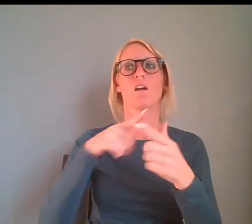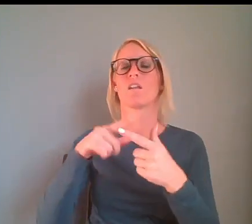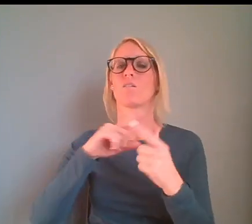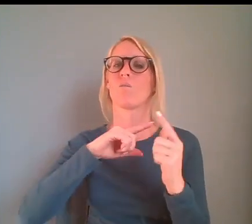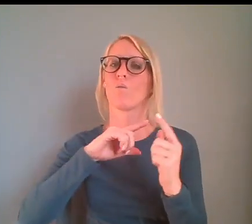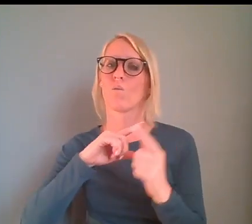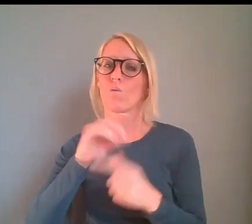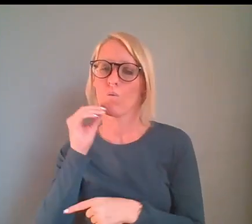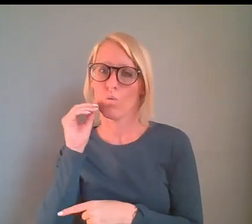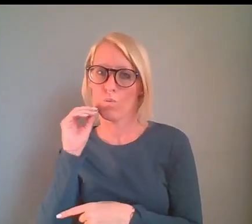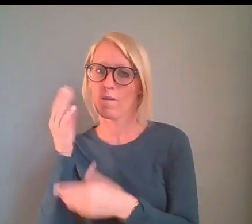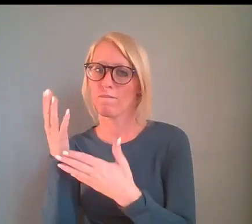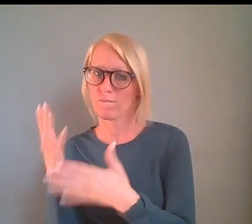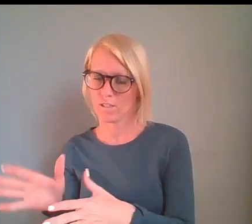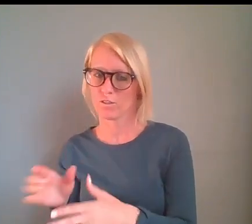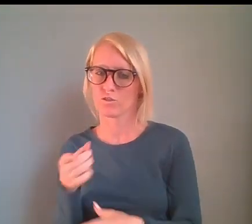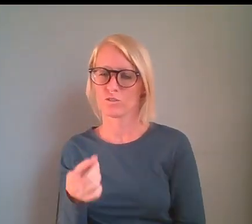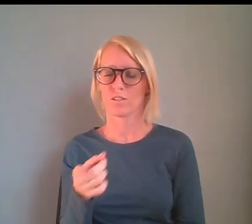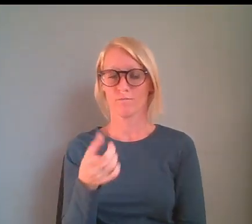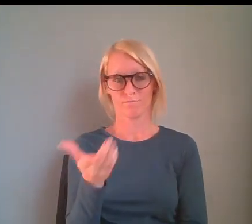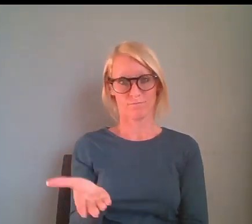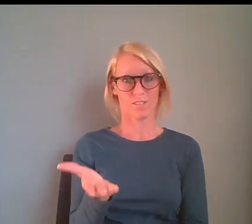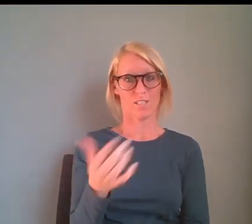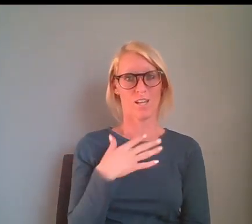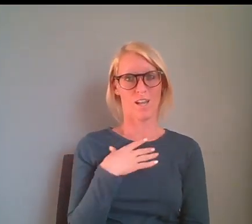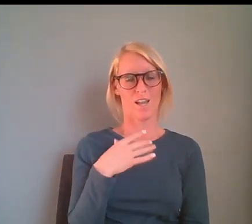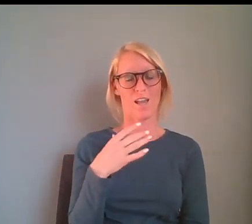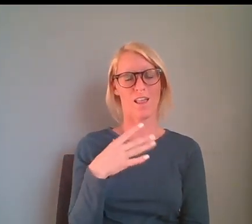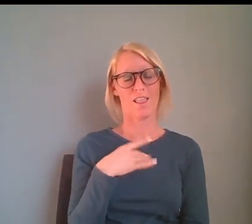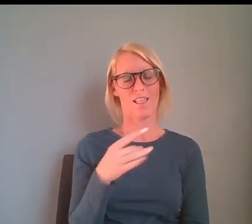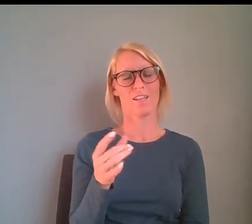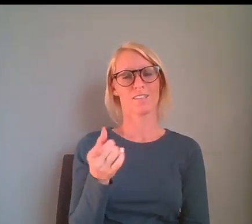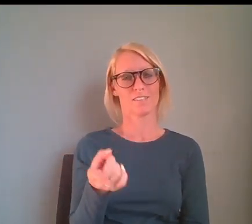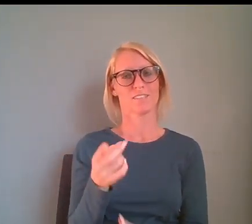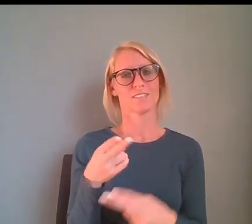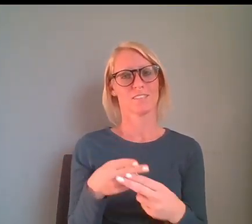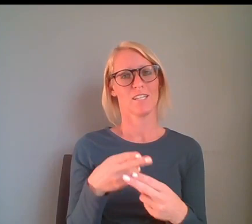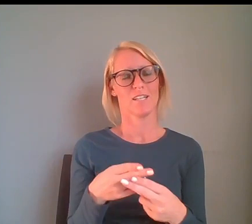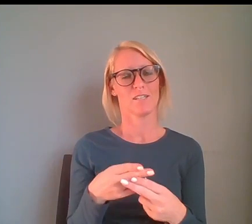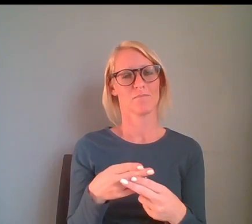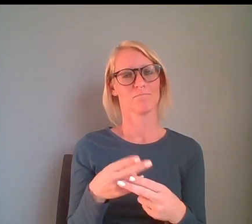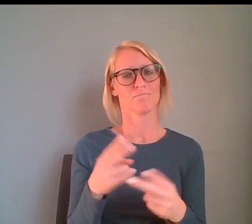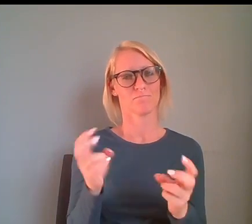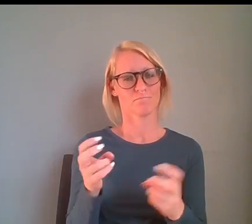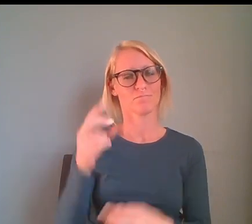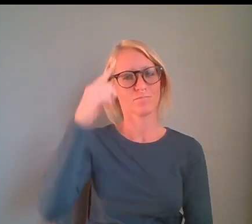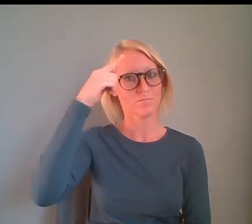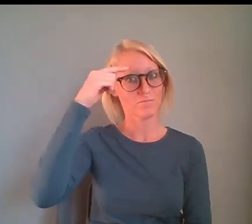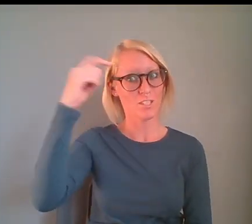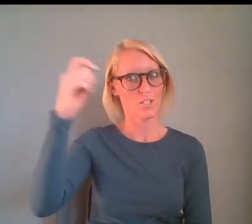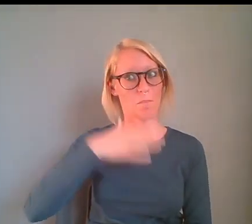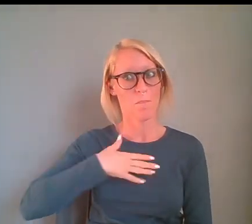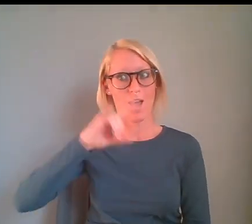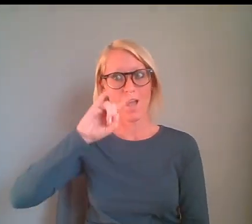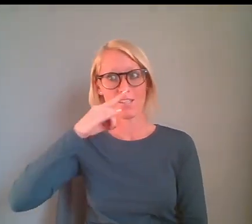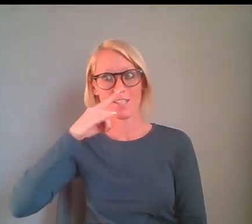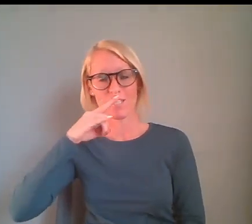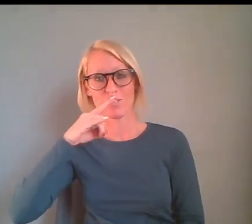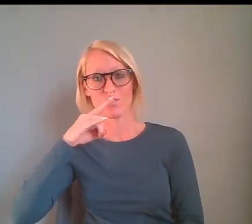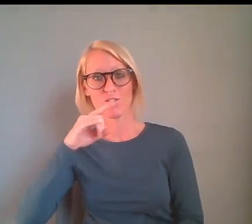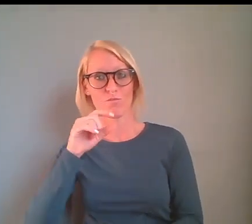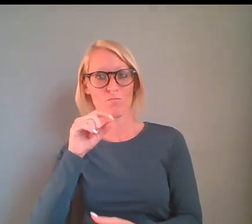one, I like the name of it, and I put it in our bathroom, and because it's called Suspicion, my kids brush their teeth